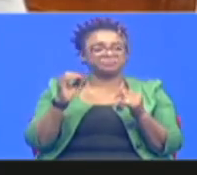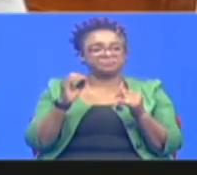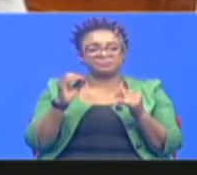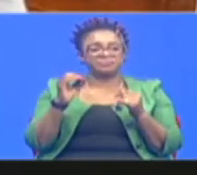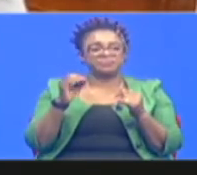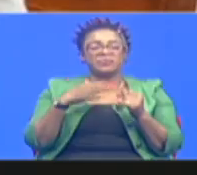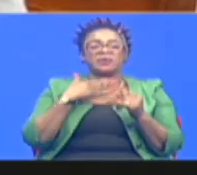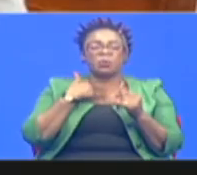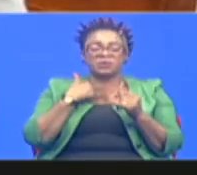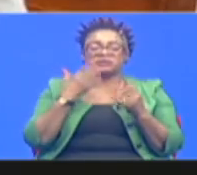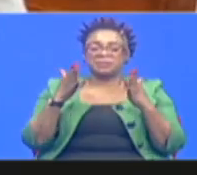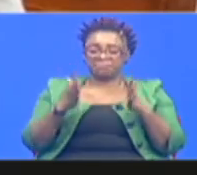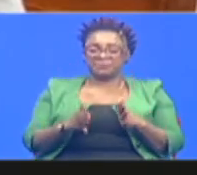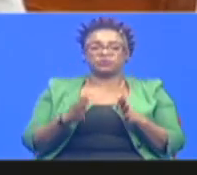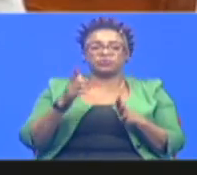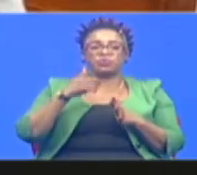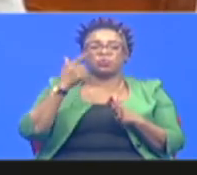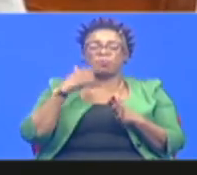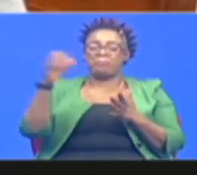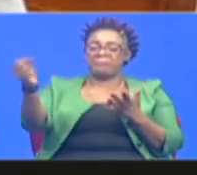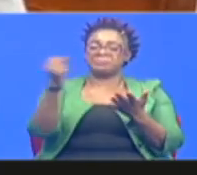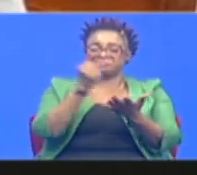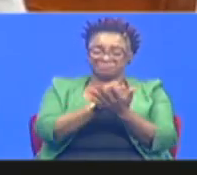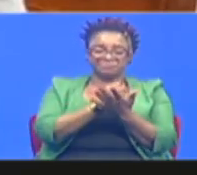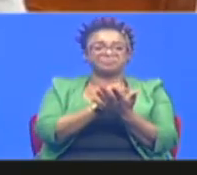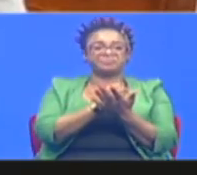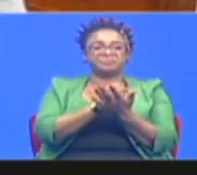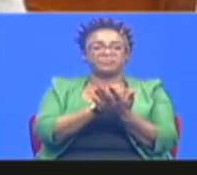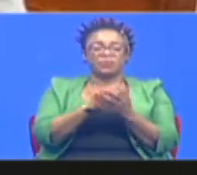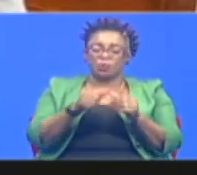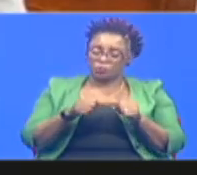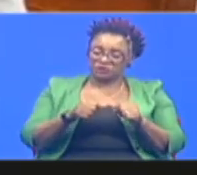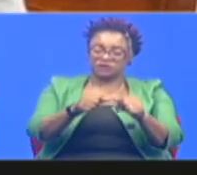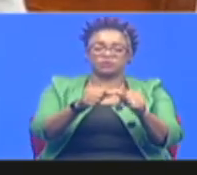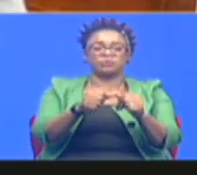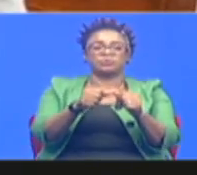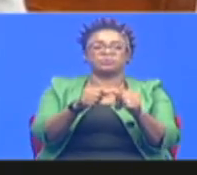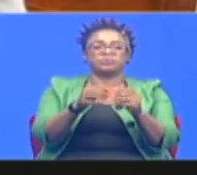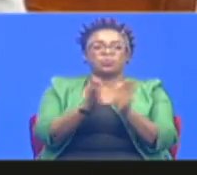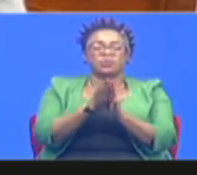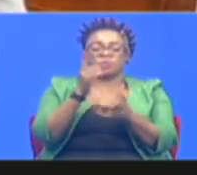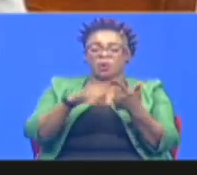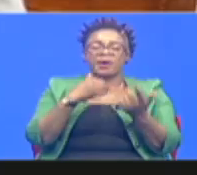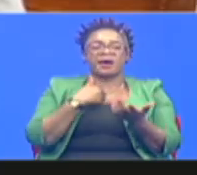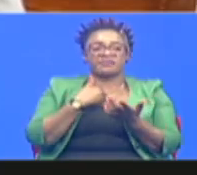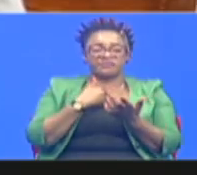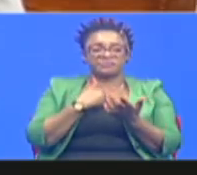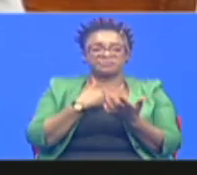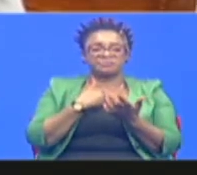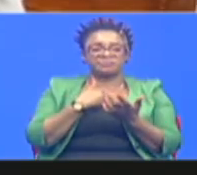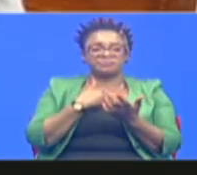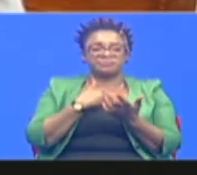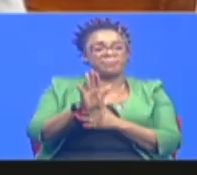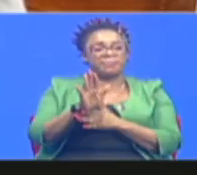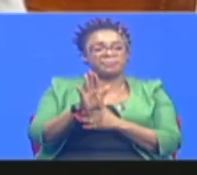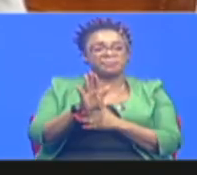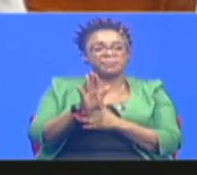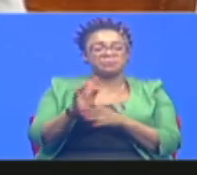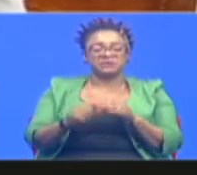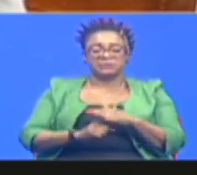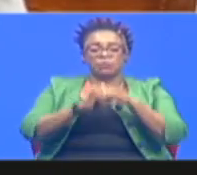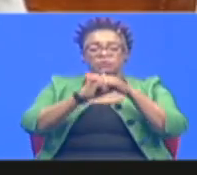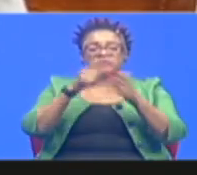somebody whom I will just plug in and continue with the momentum that we currently have, or even with him. He has been supporting